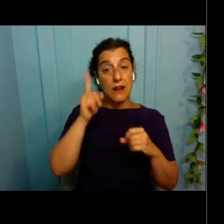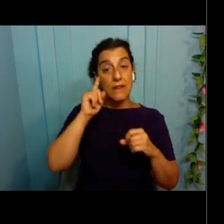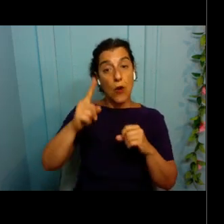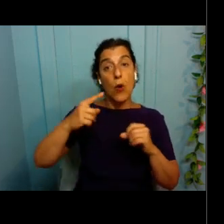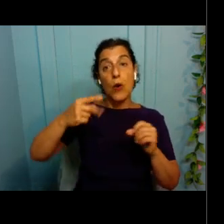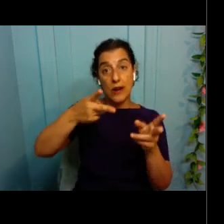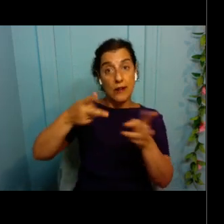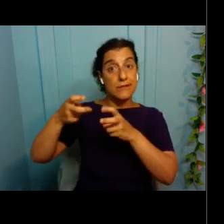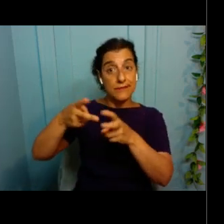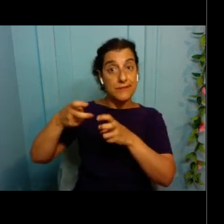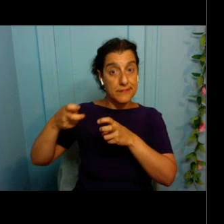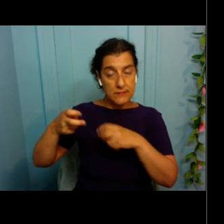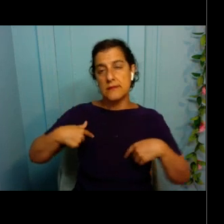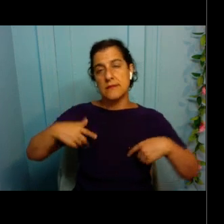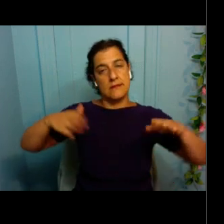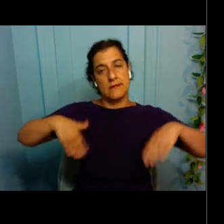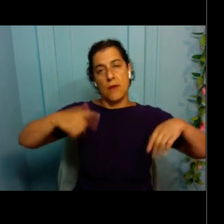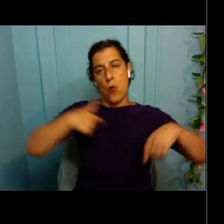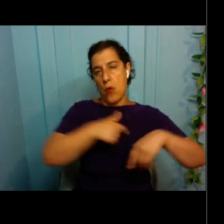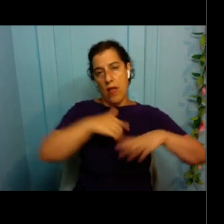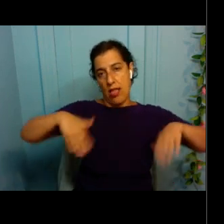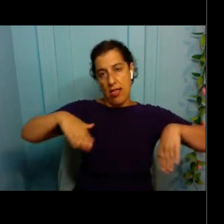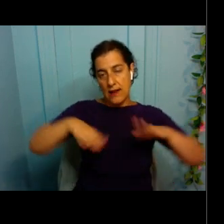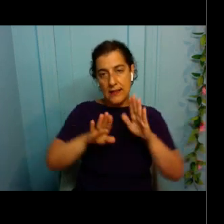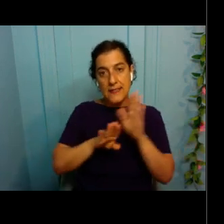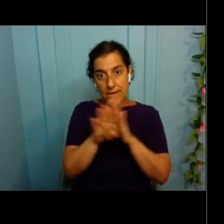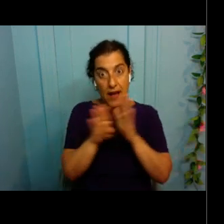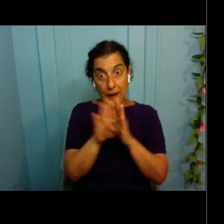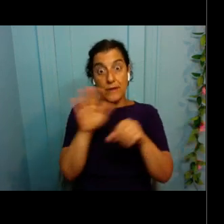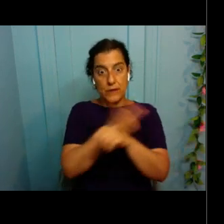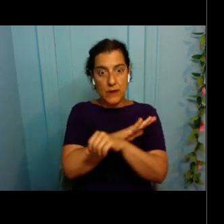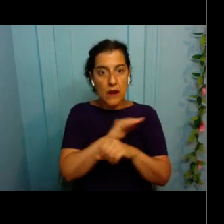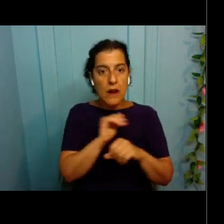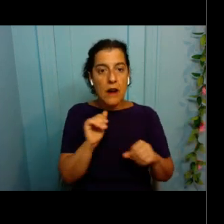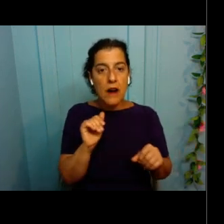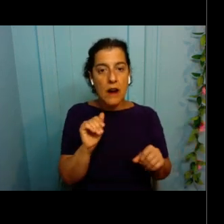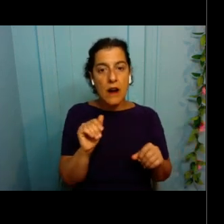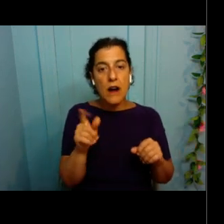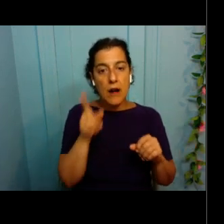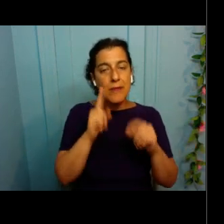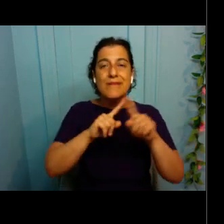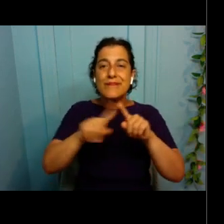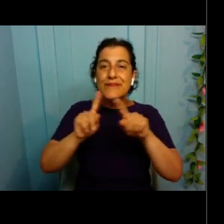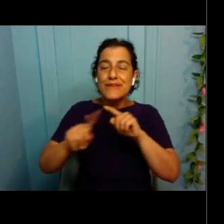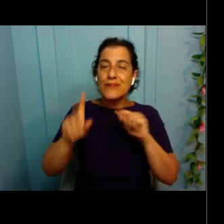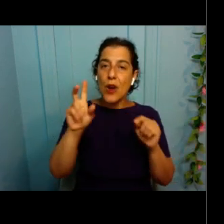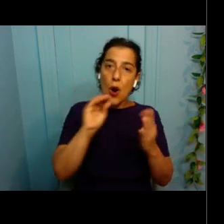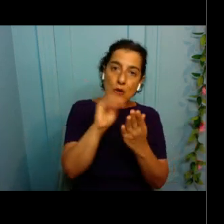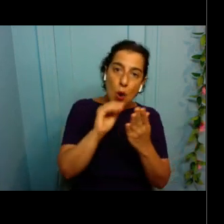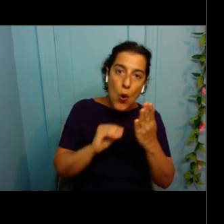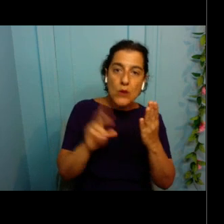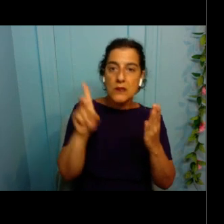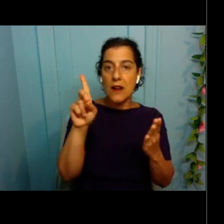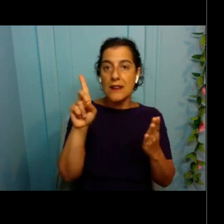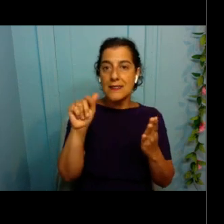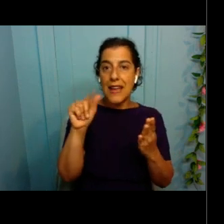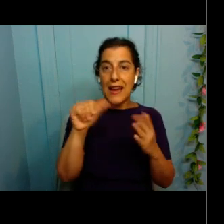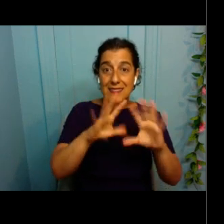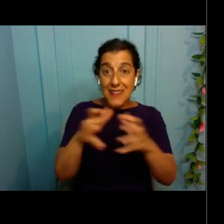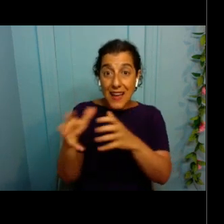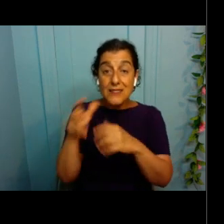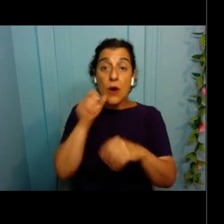haven't started developing yet. But in addition to the various notes and data sets and homework assignments, we